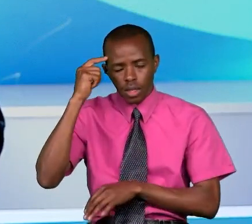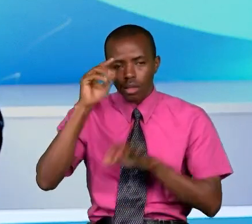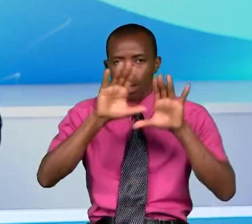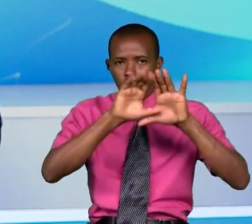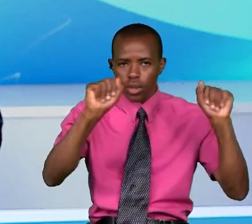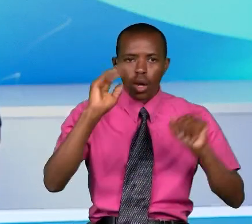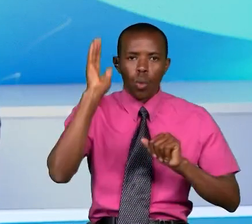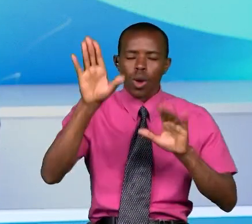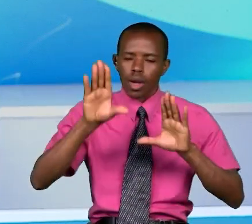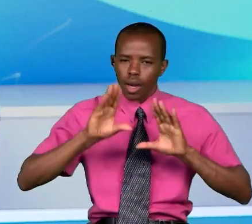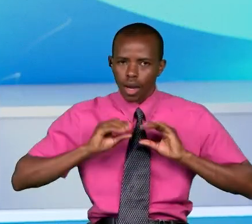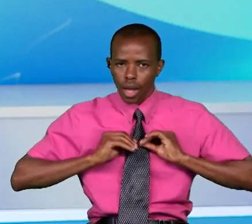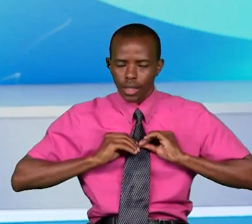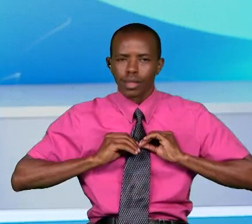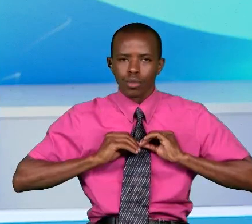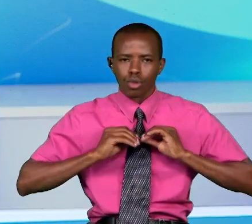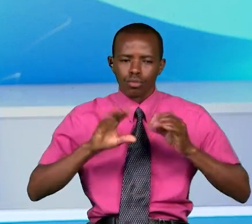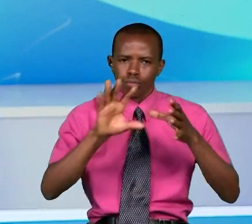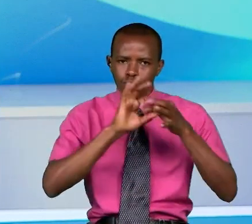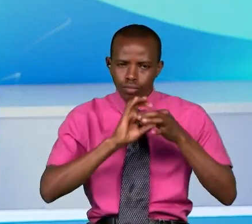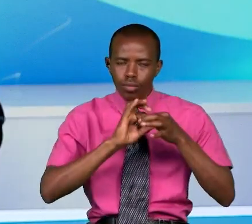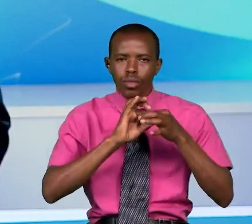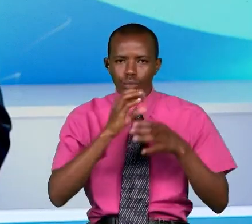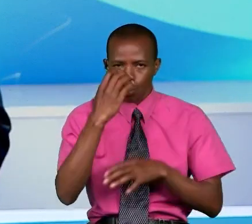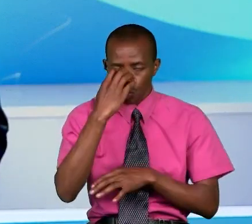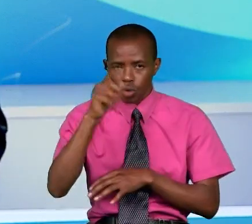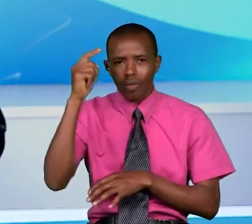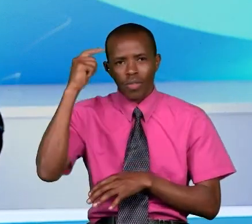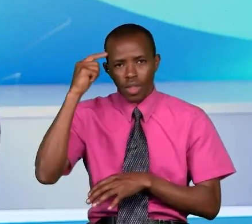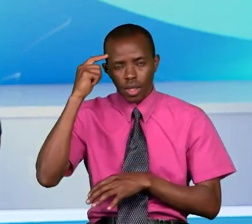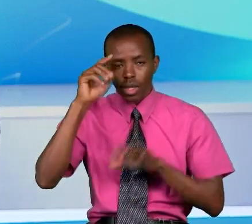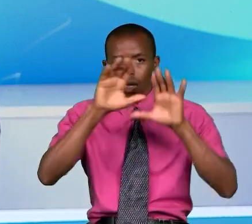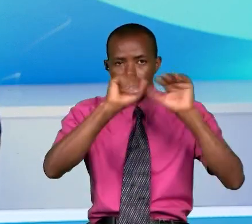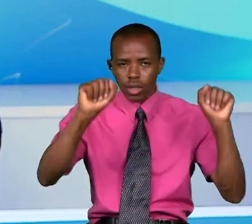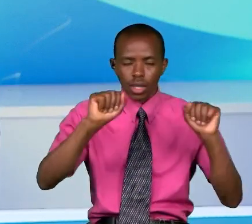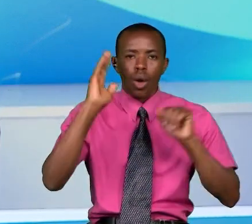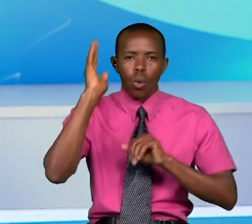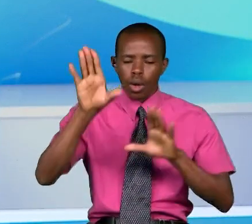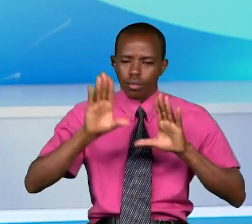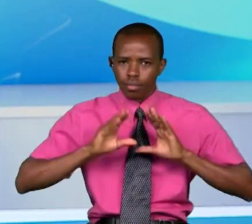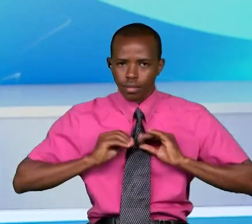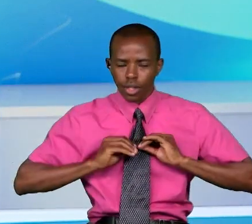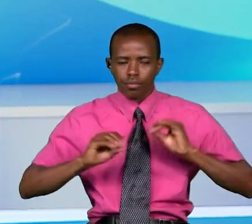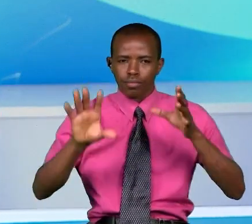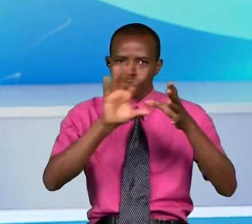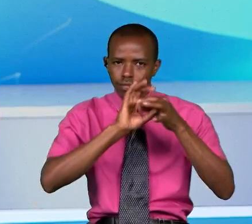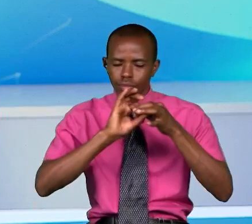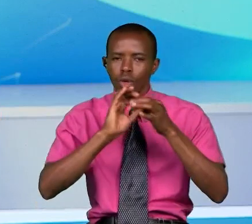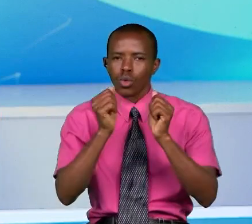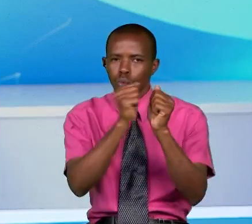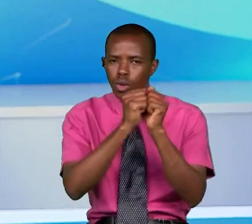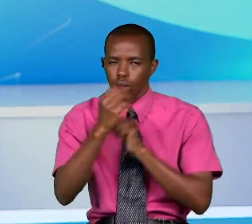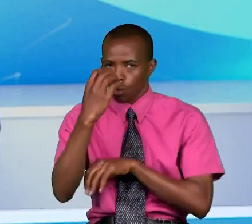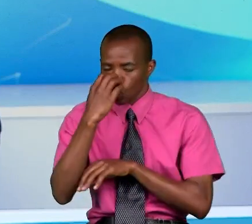president will agree to reconcile with his deputy? Do you think the president will agree to reconcile with his